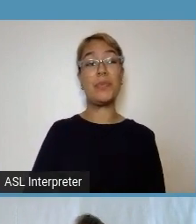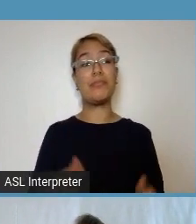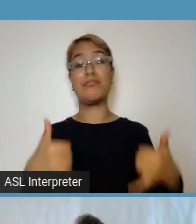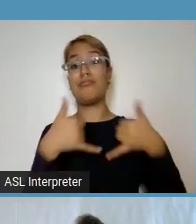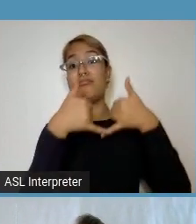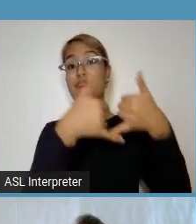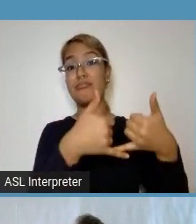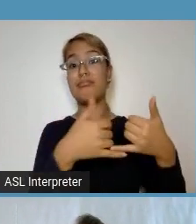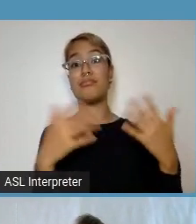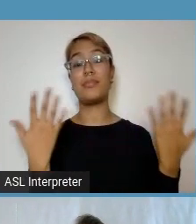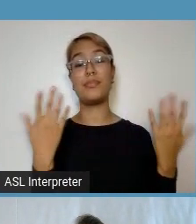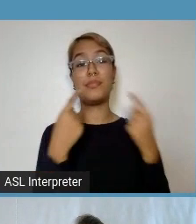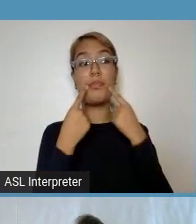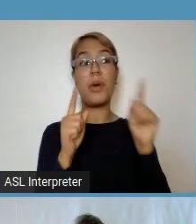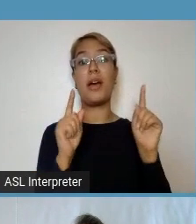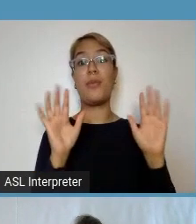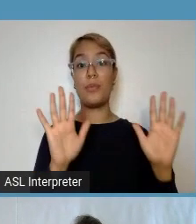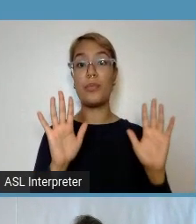1967.